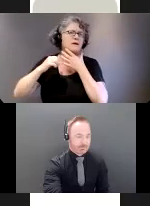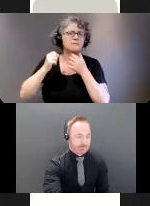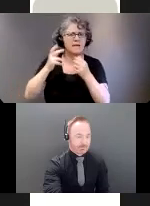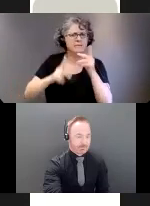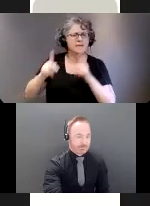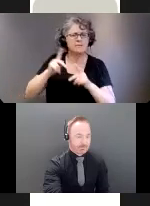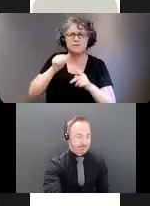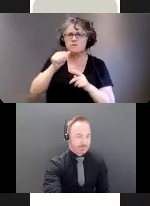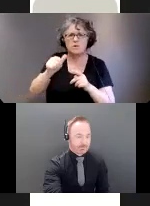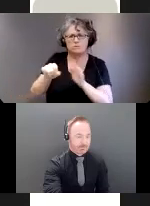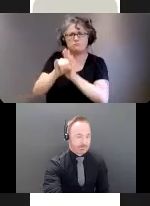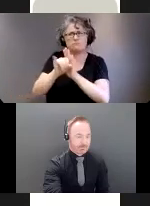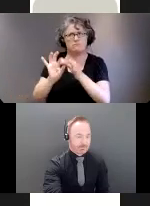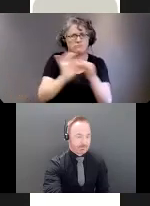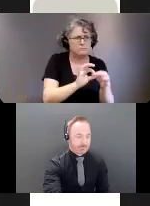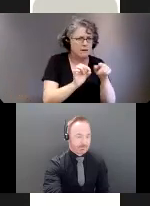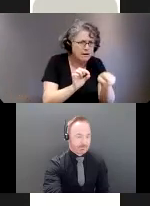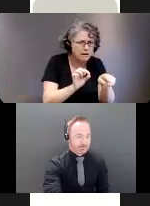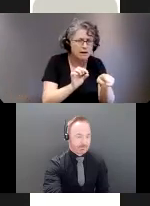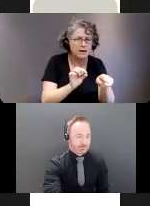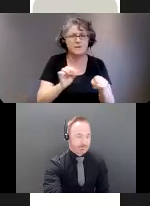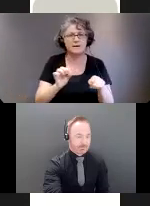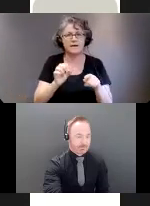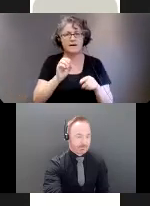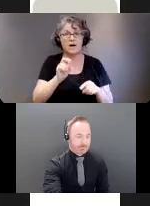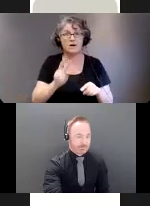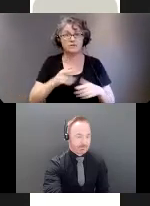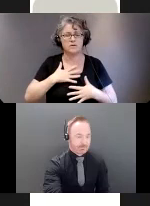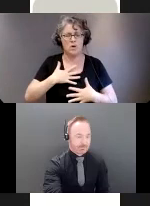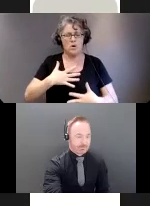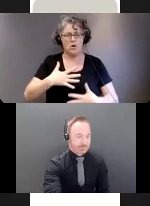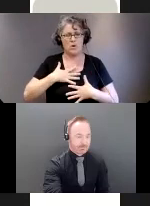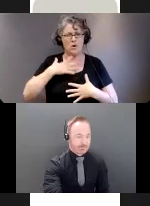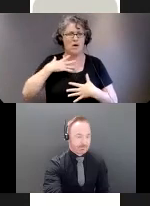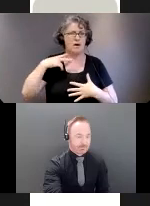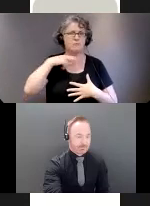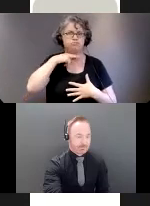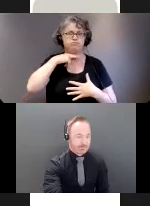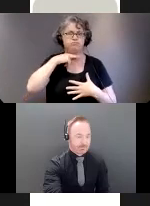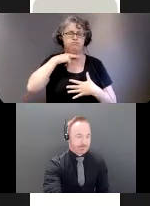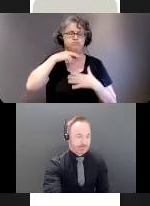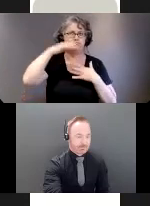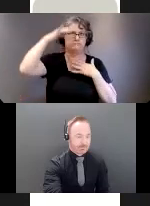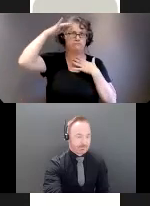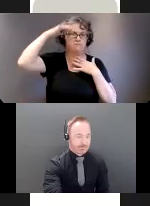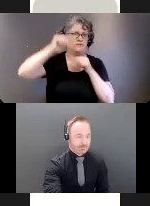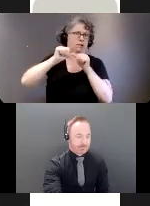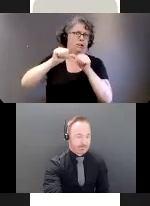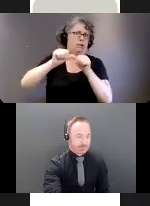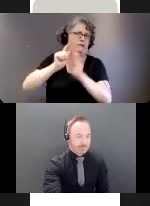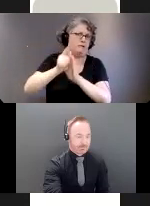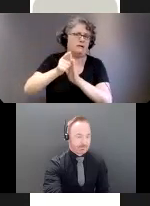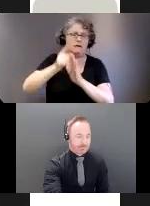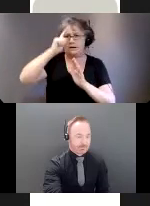brain, that's where we see, of course, that, the full range. There's many different levels of traumatic